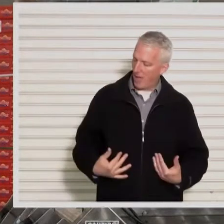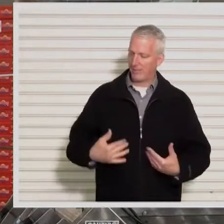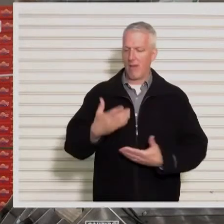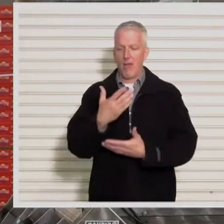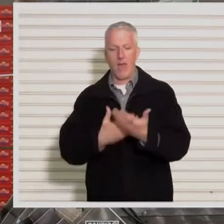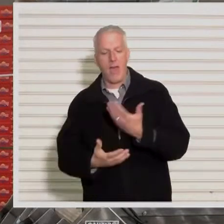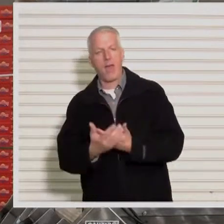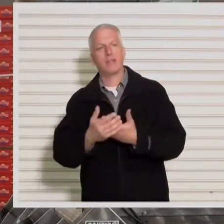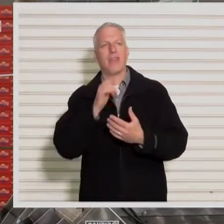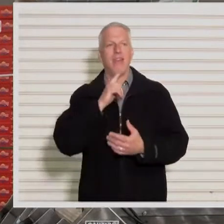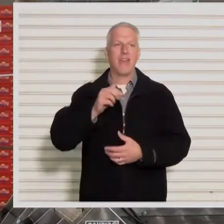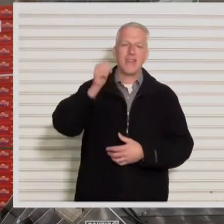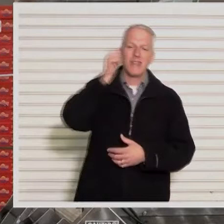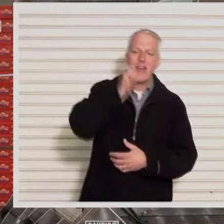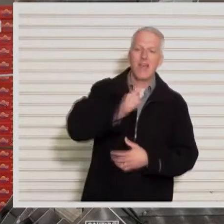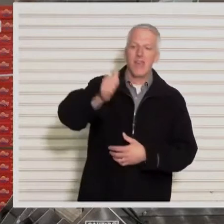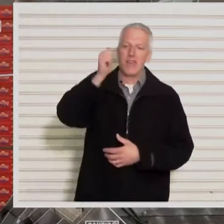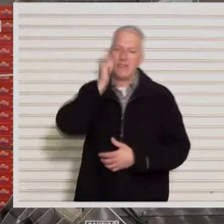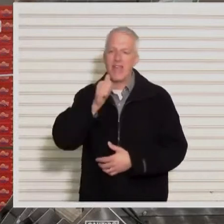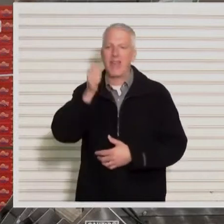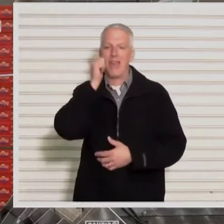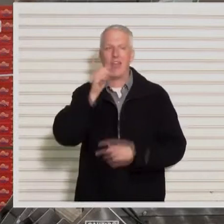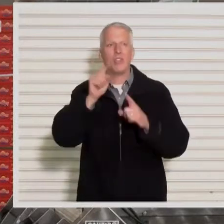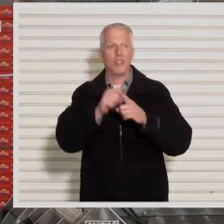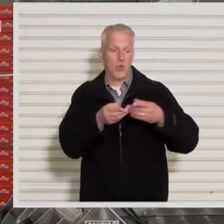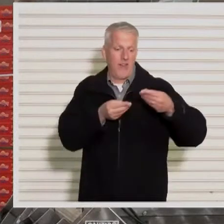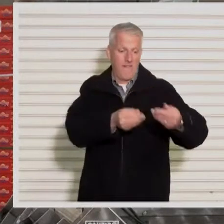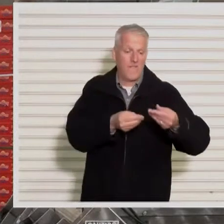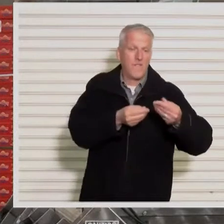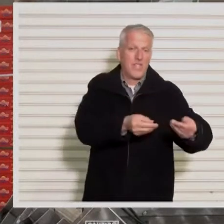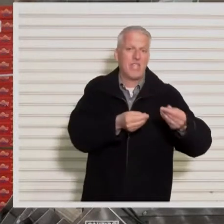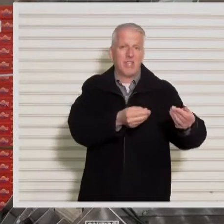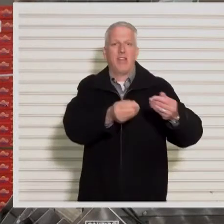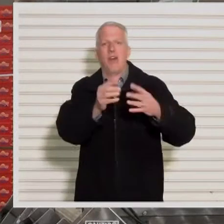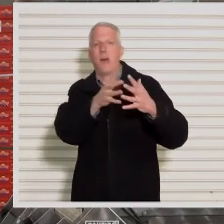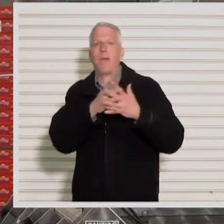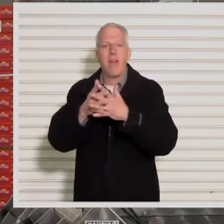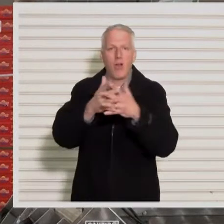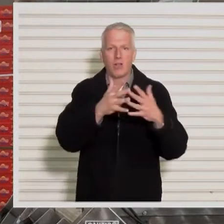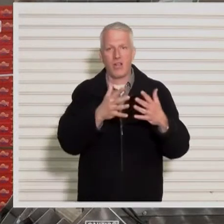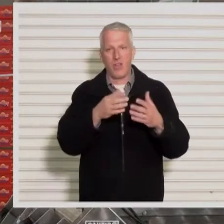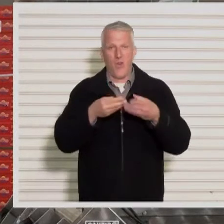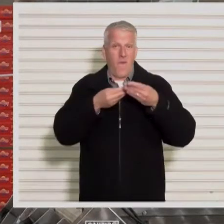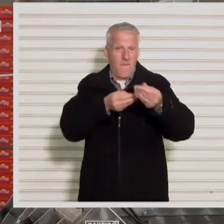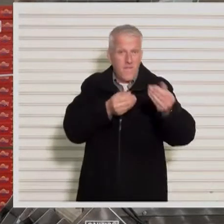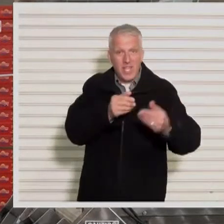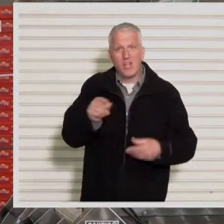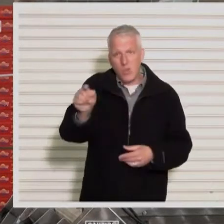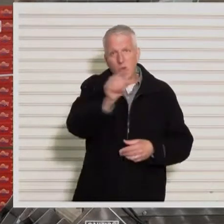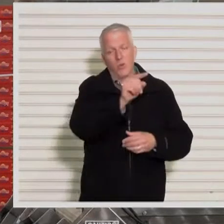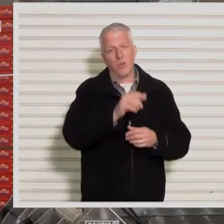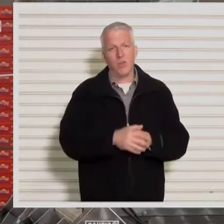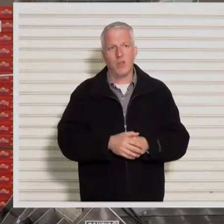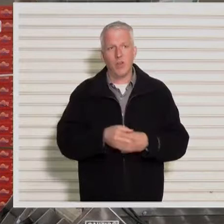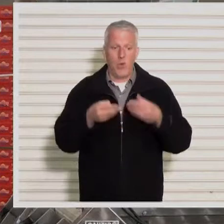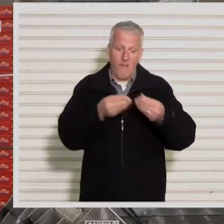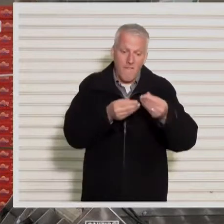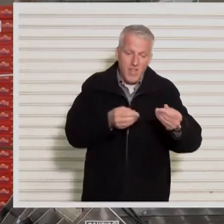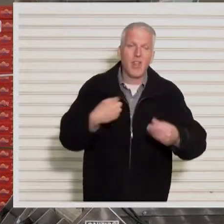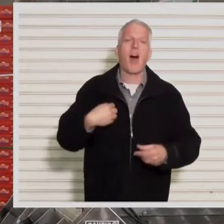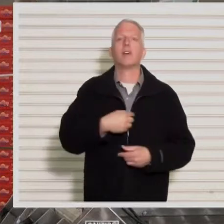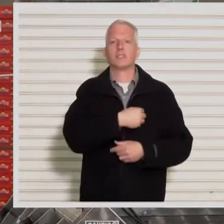day in and day out to feed America, to feed you, to feed